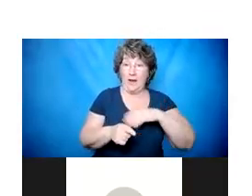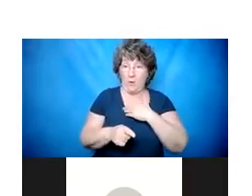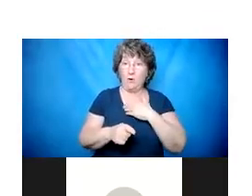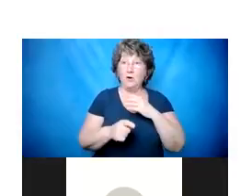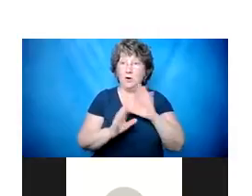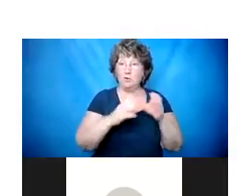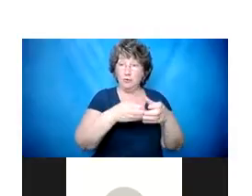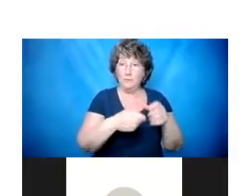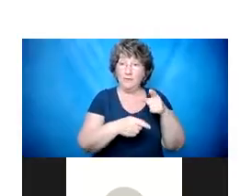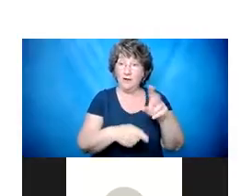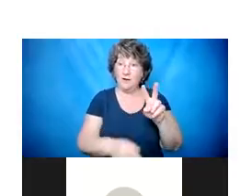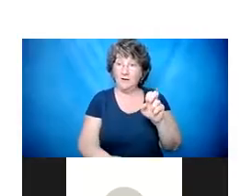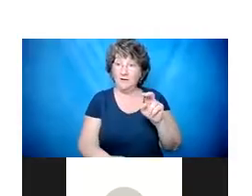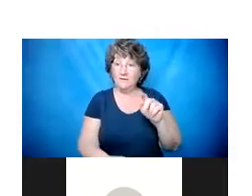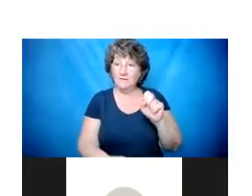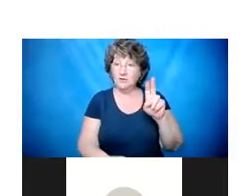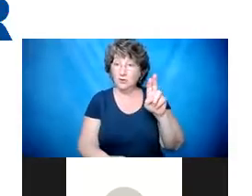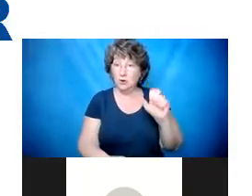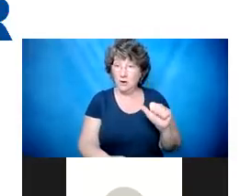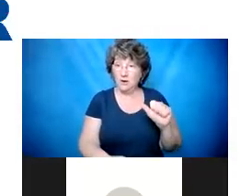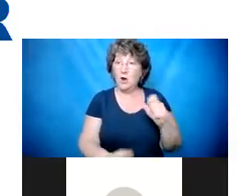approach this thinking outside the box